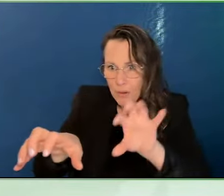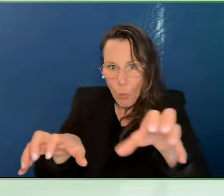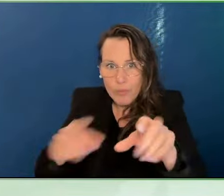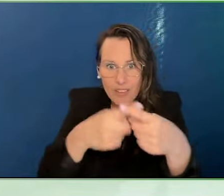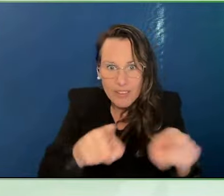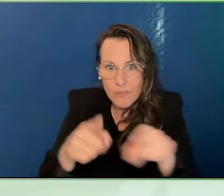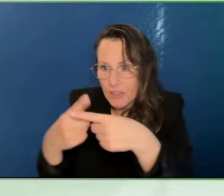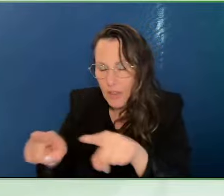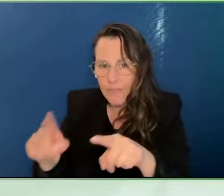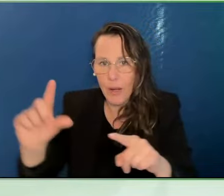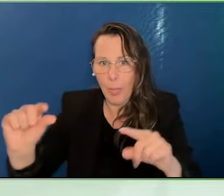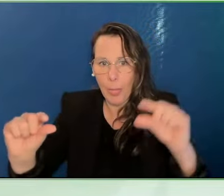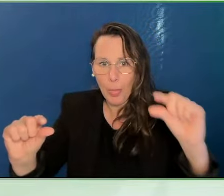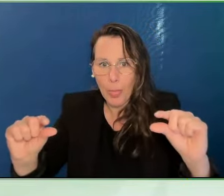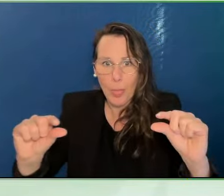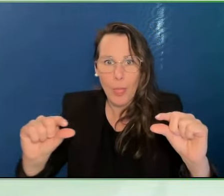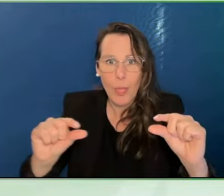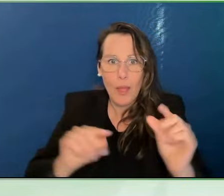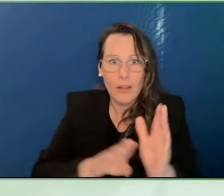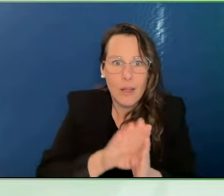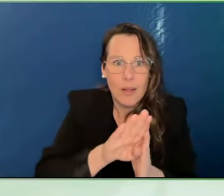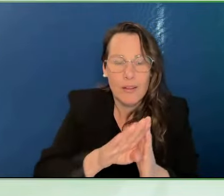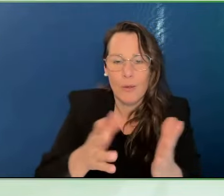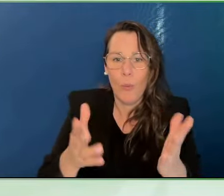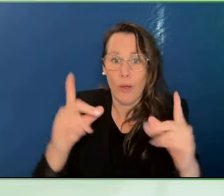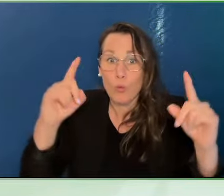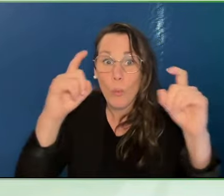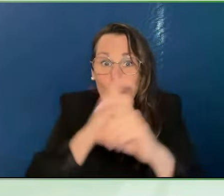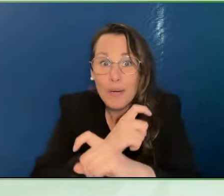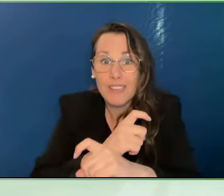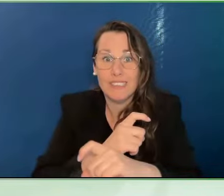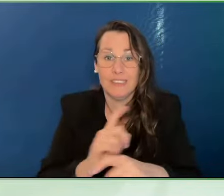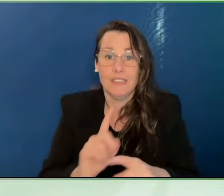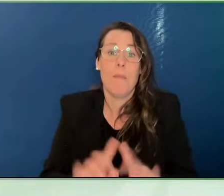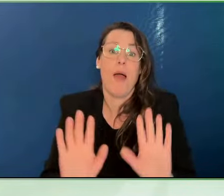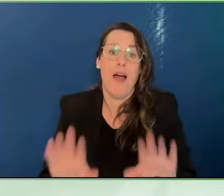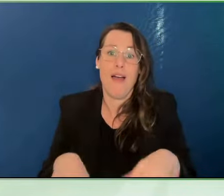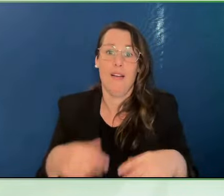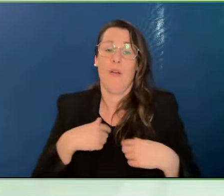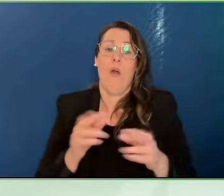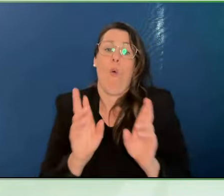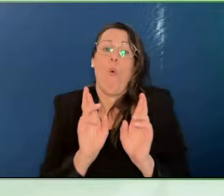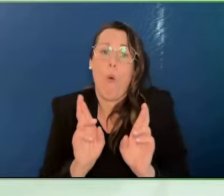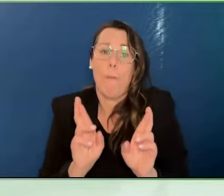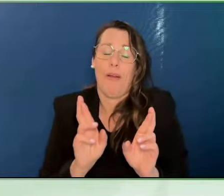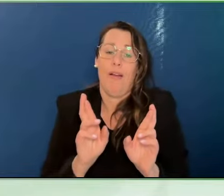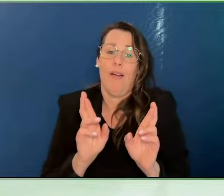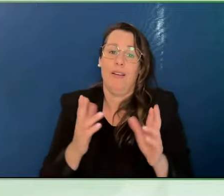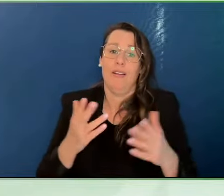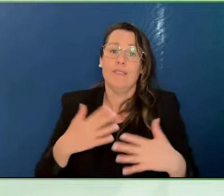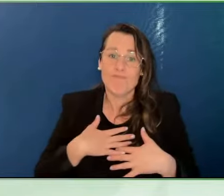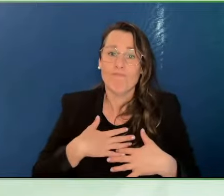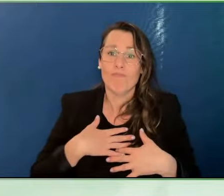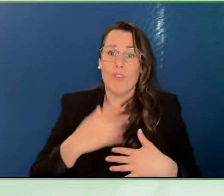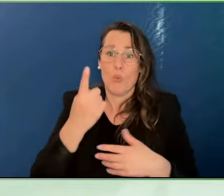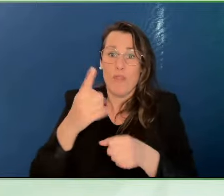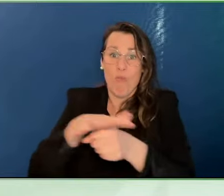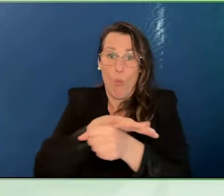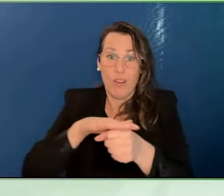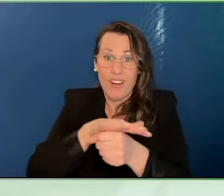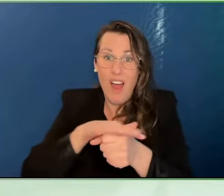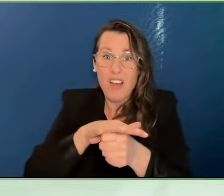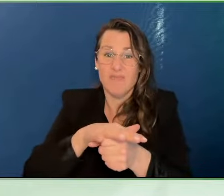using a white cane or has a dog or anything. So space is very important, and what we find sometimes the bathrooms are not